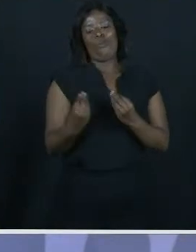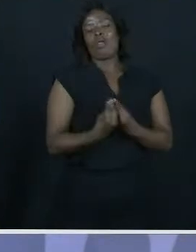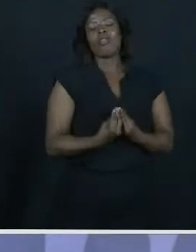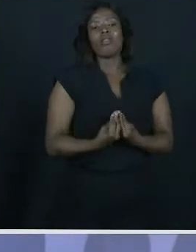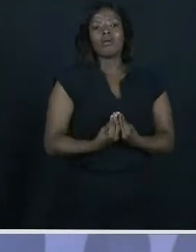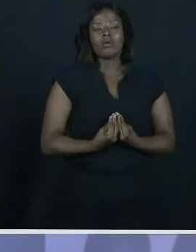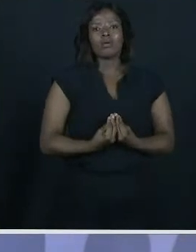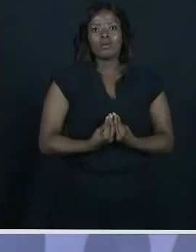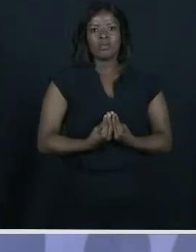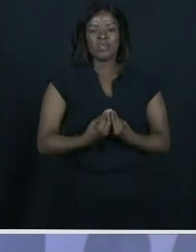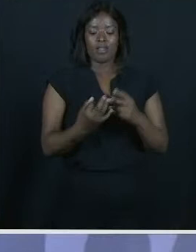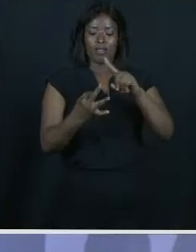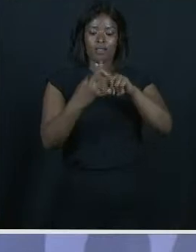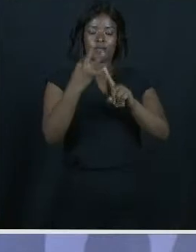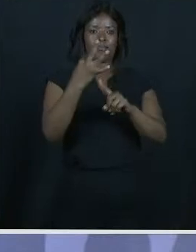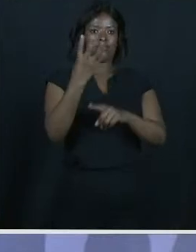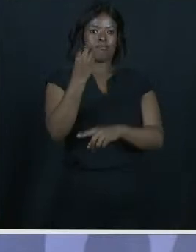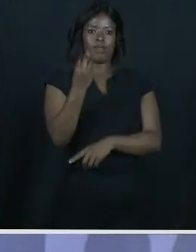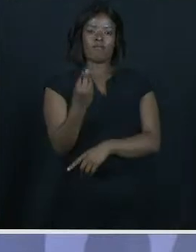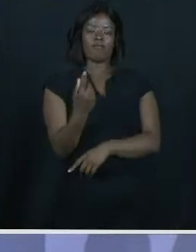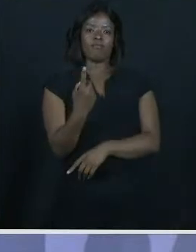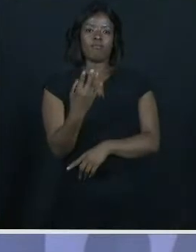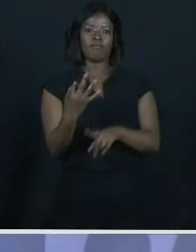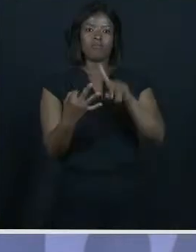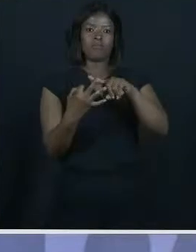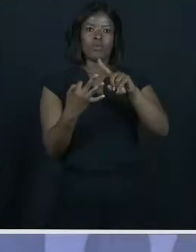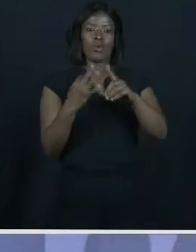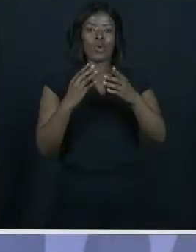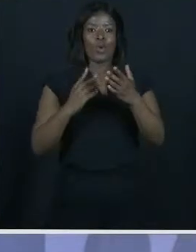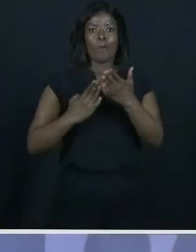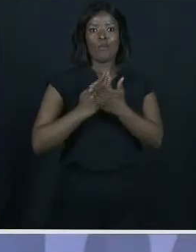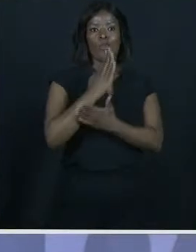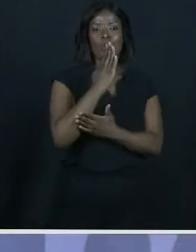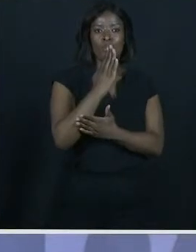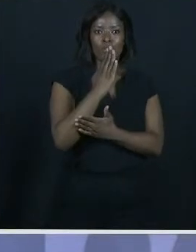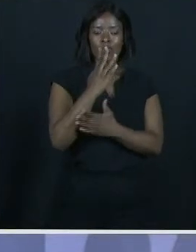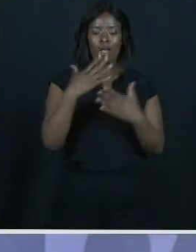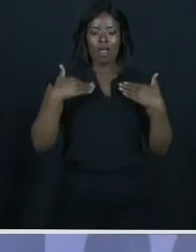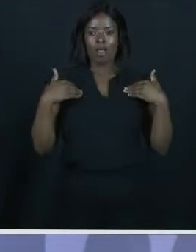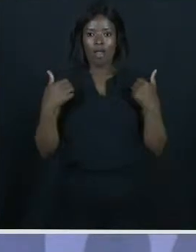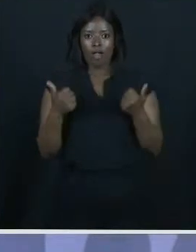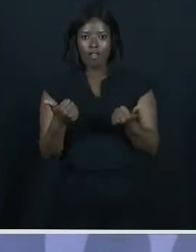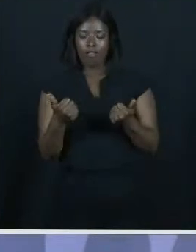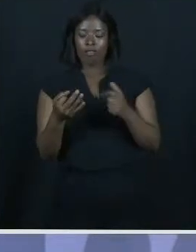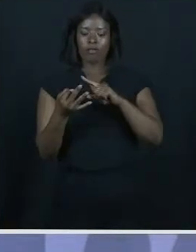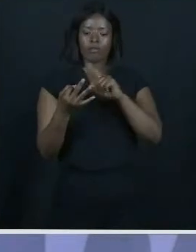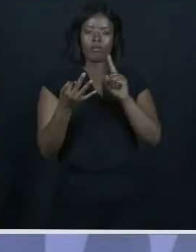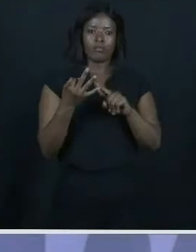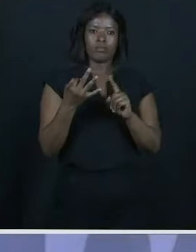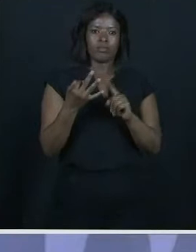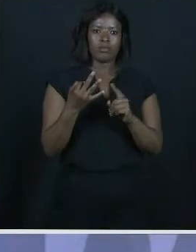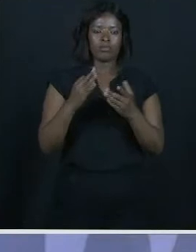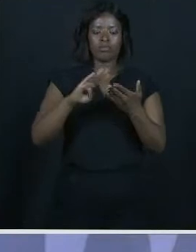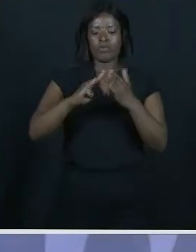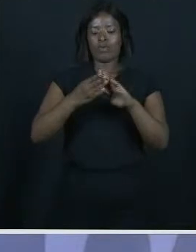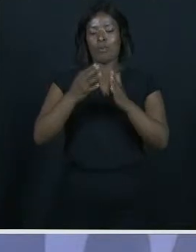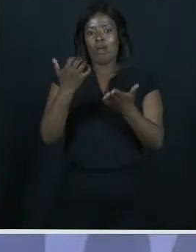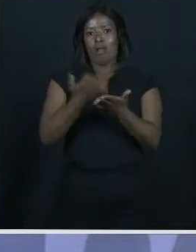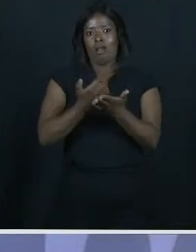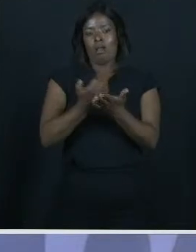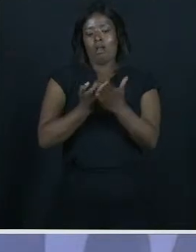three very important reasons: human rights, health, and economic growth.